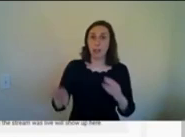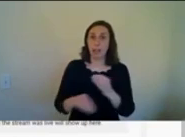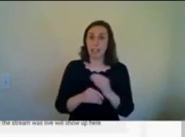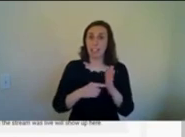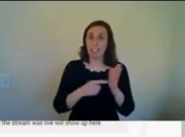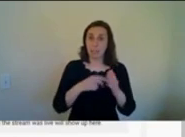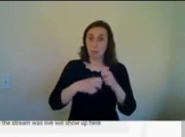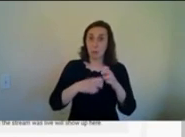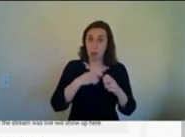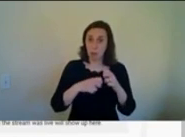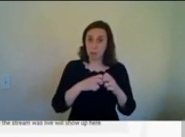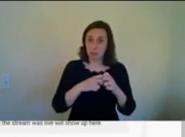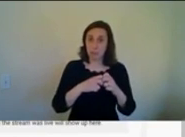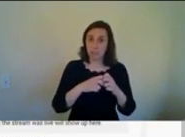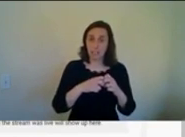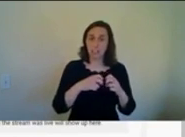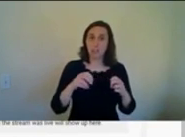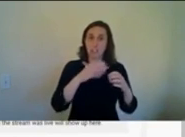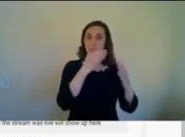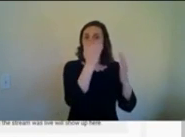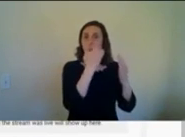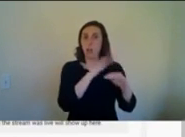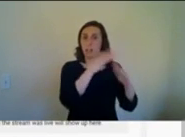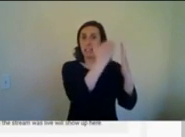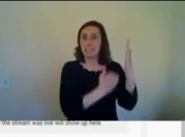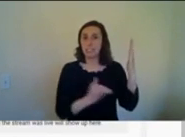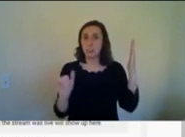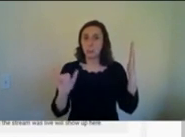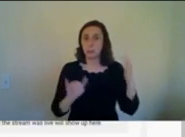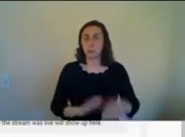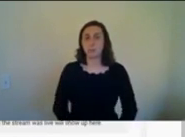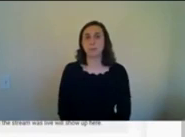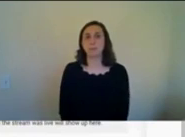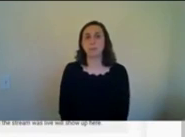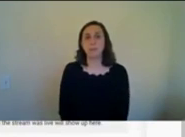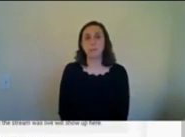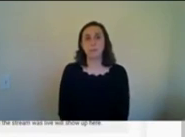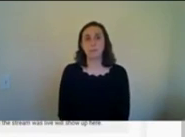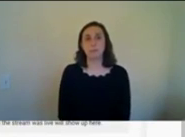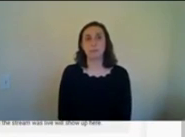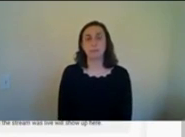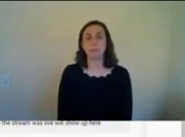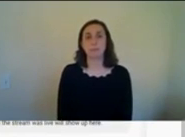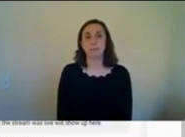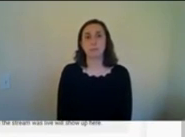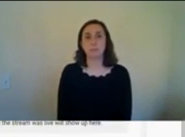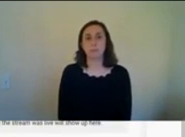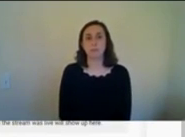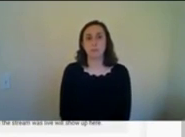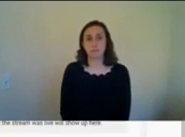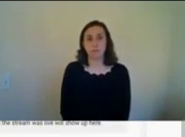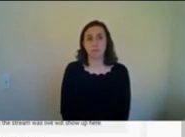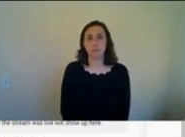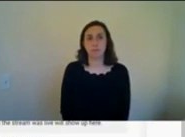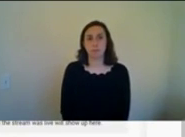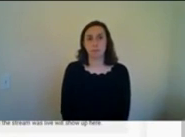are also listed in there, worked out example problems. And so there is a playlist, and the link to the playlist is